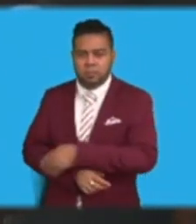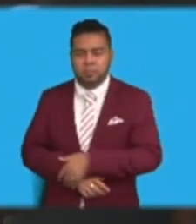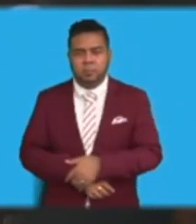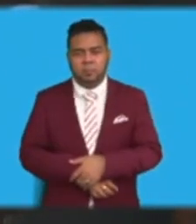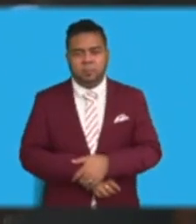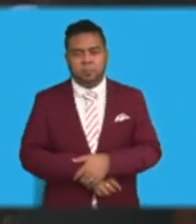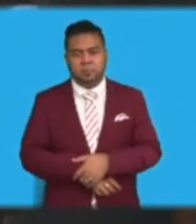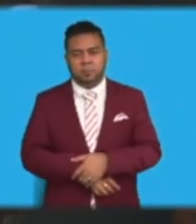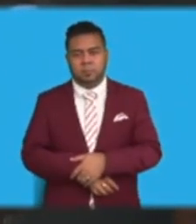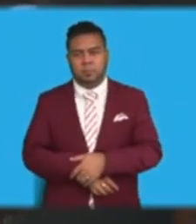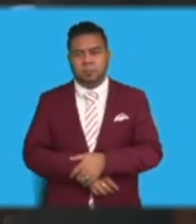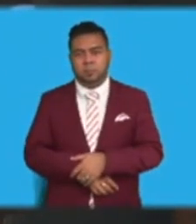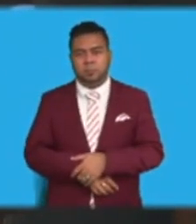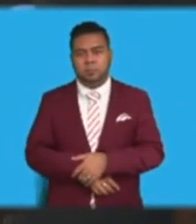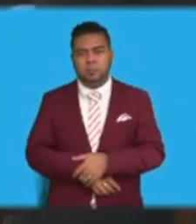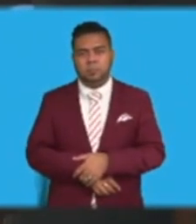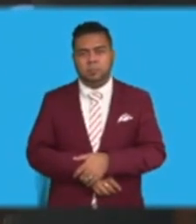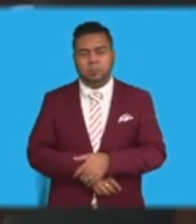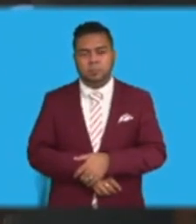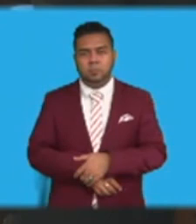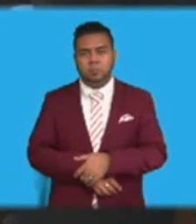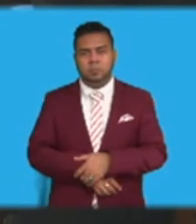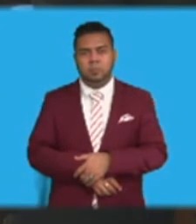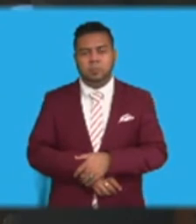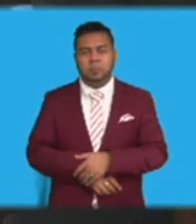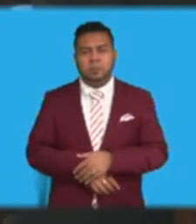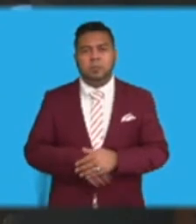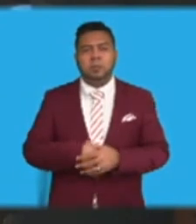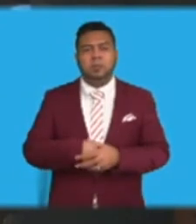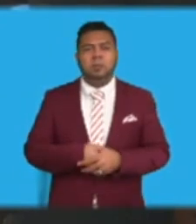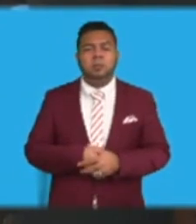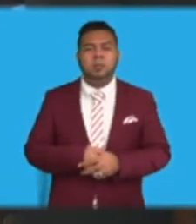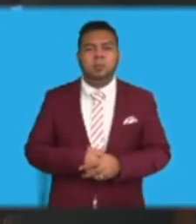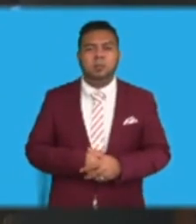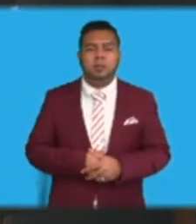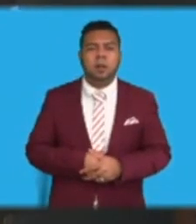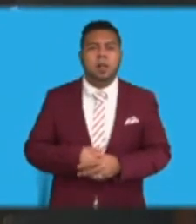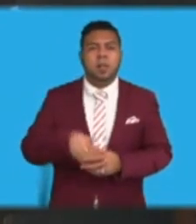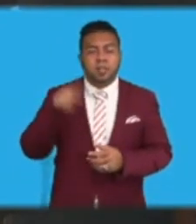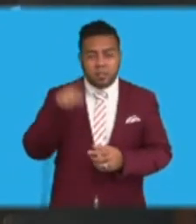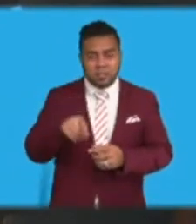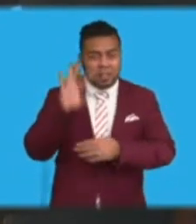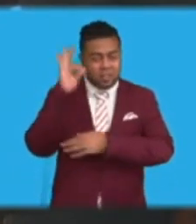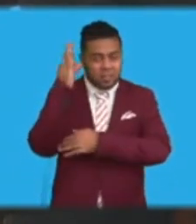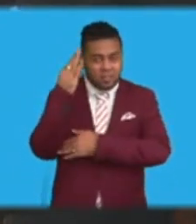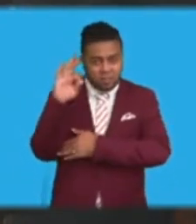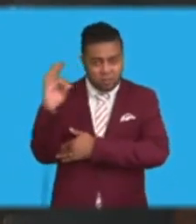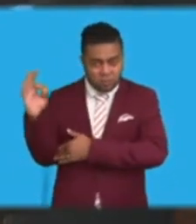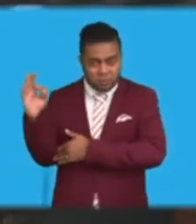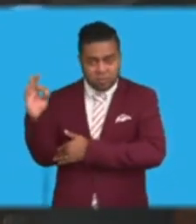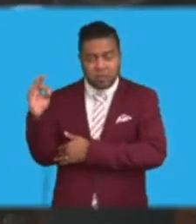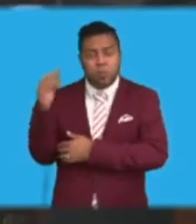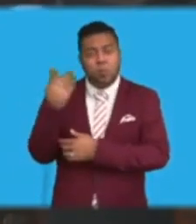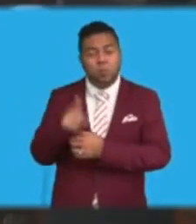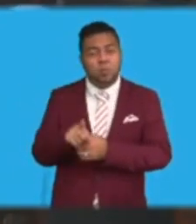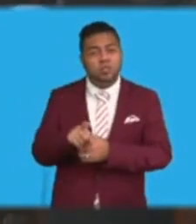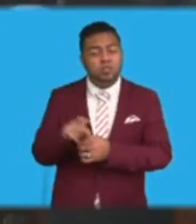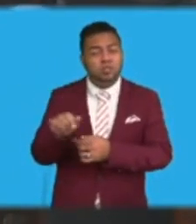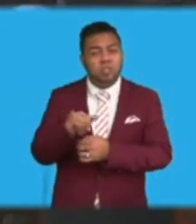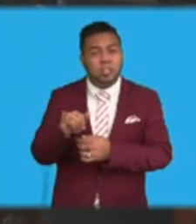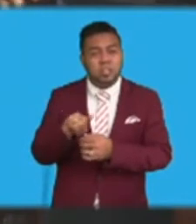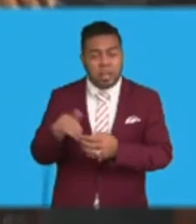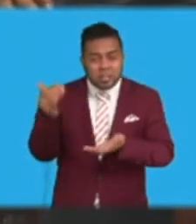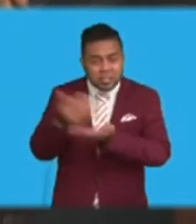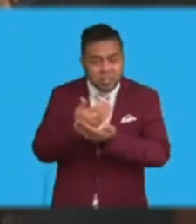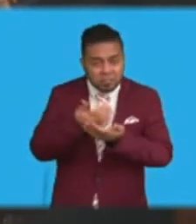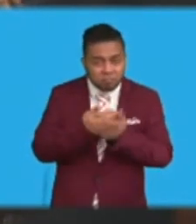So, Madam Speaker, the difference between forest degradation and forest deforestation is that deforestation, which is conversion of